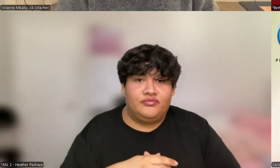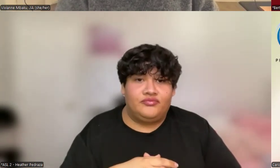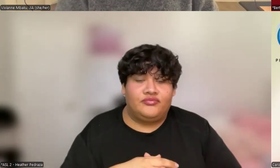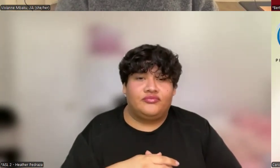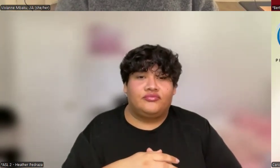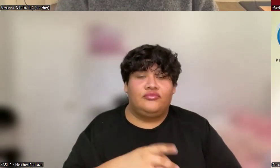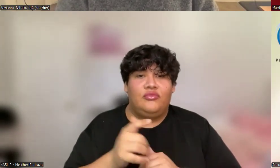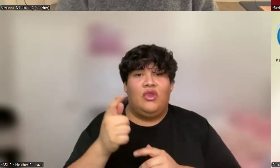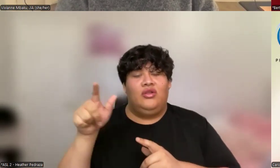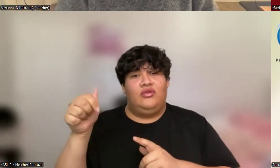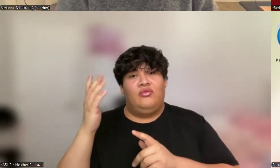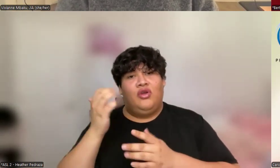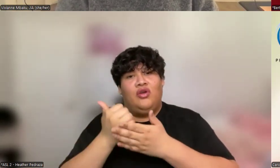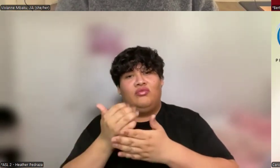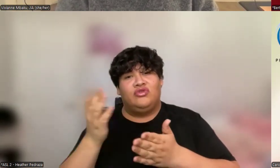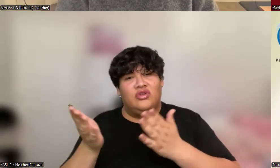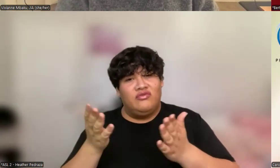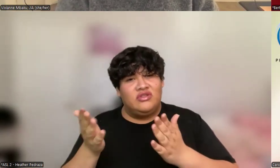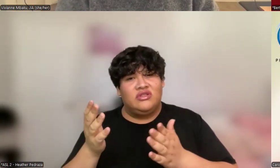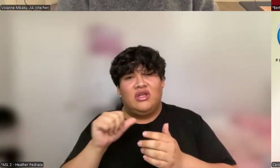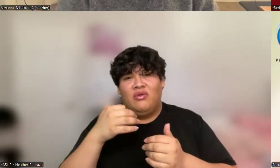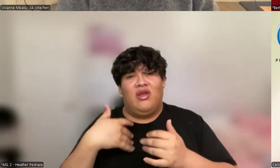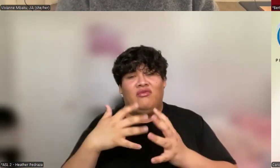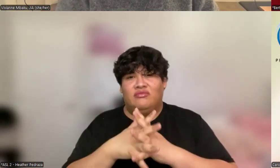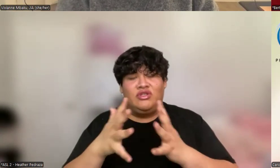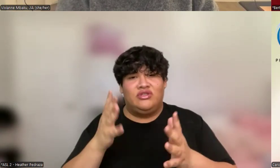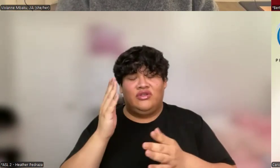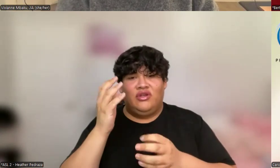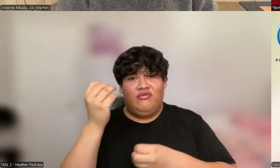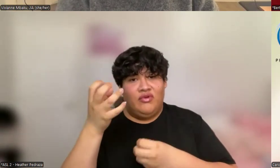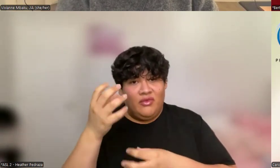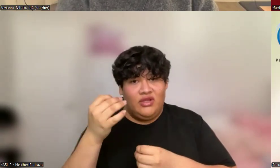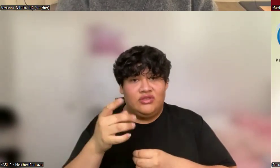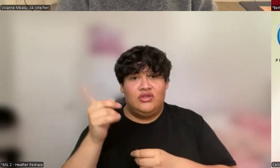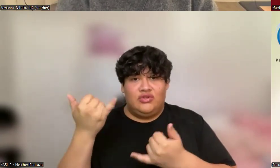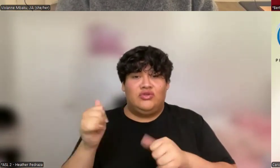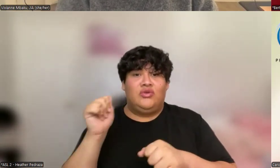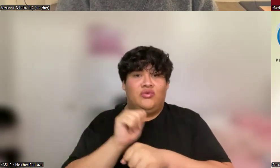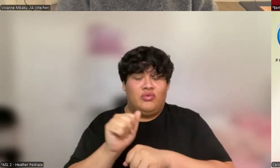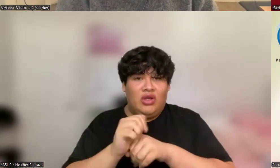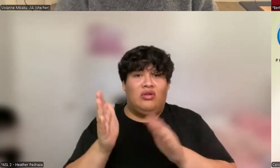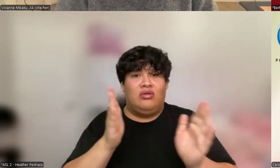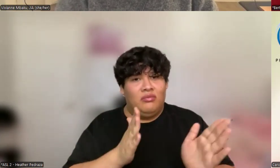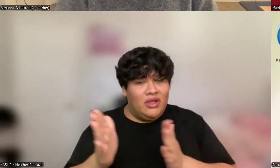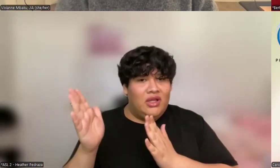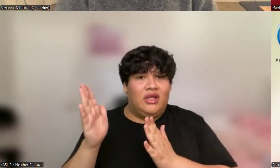prevention services. I really don't have much information for you. It's they're still working on the plan. So